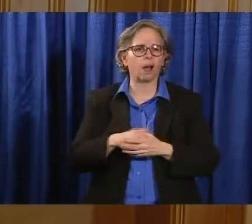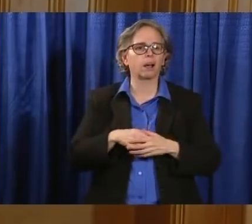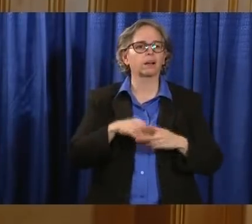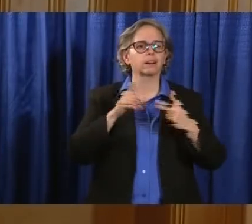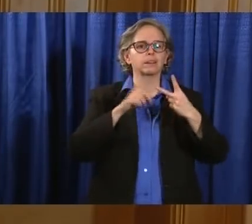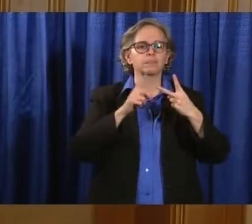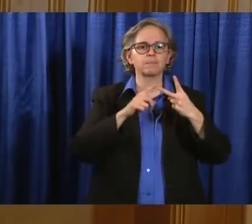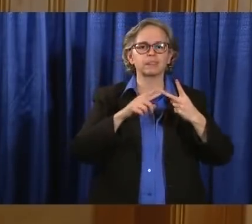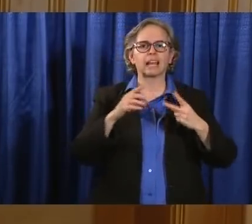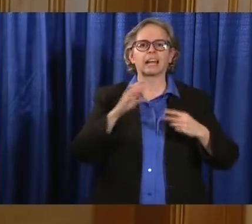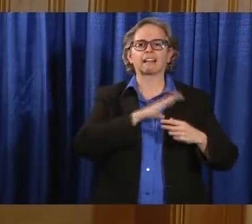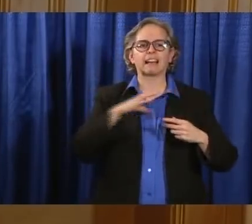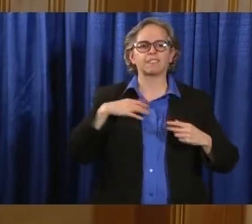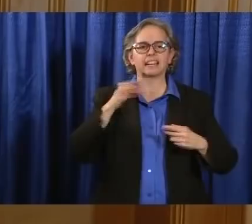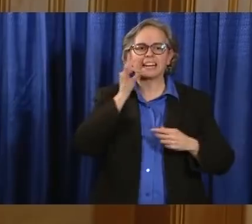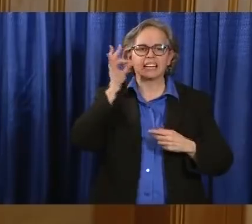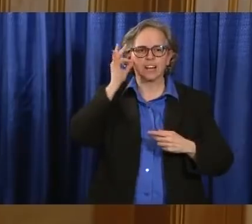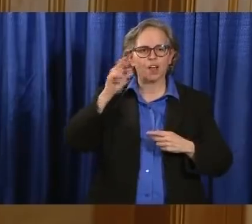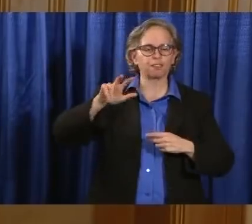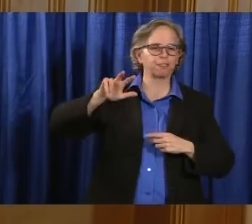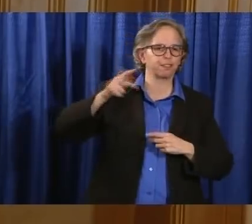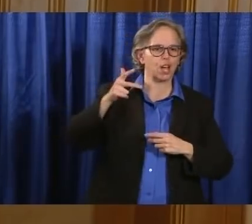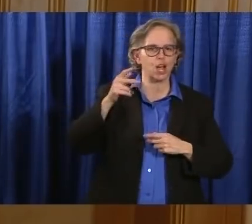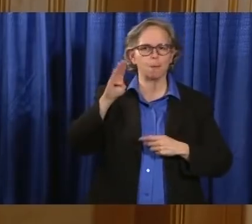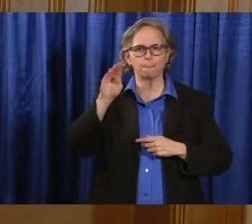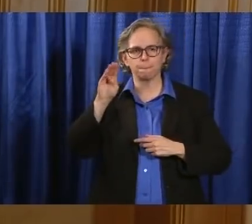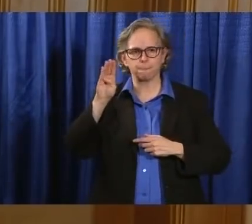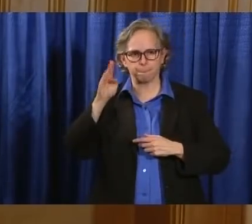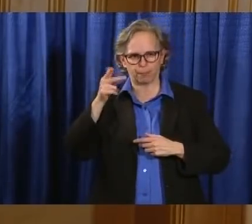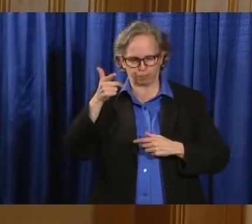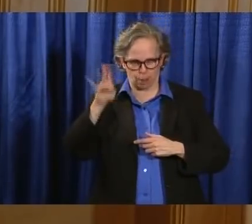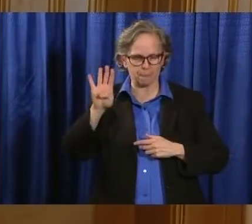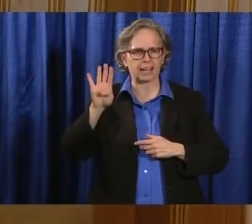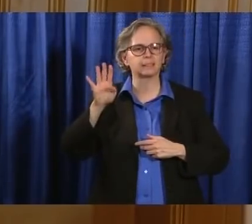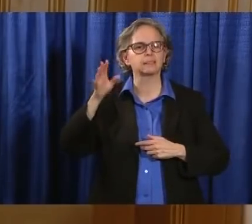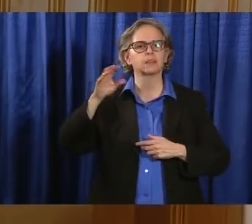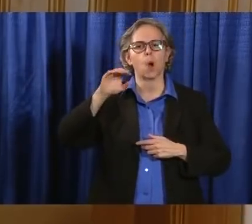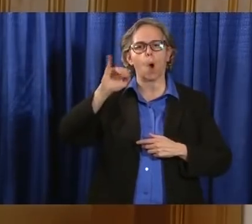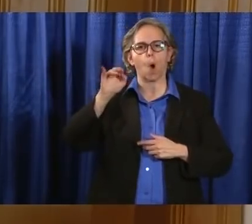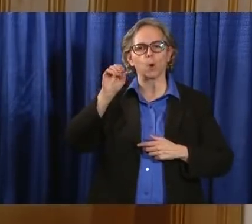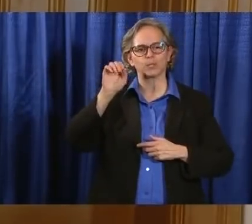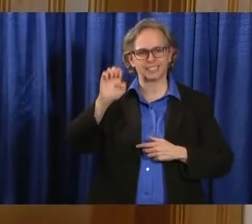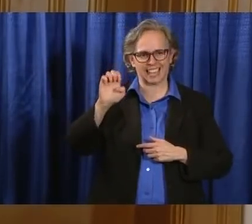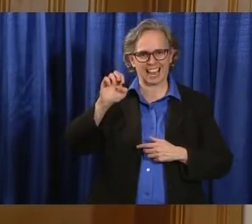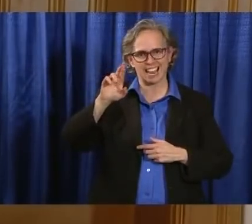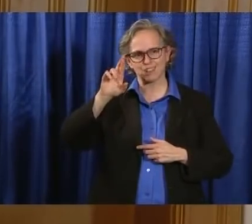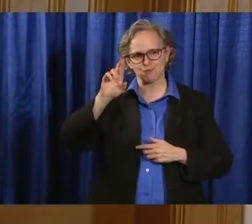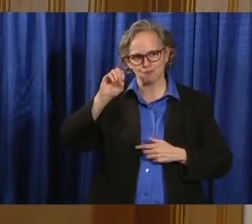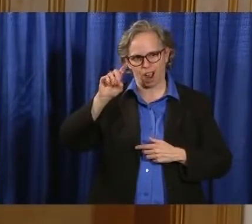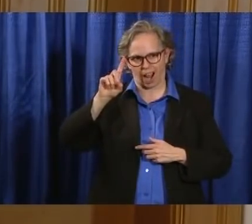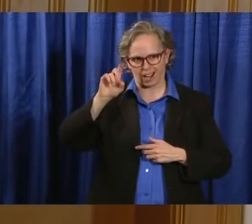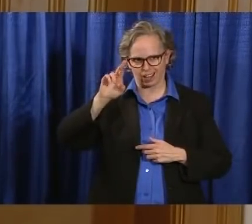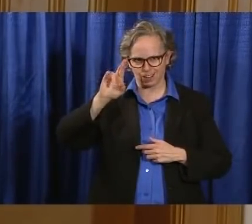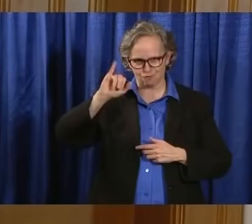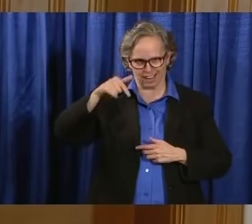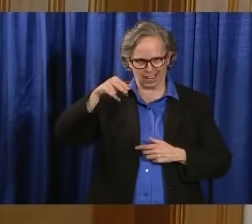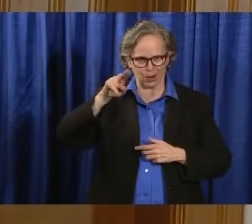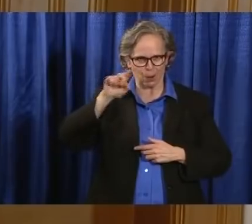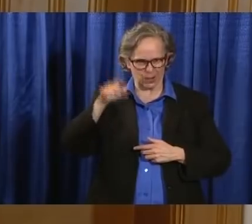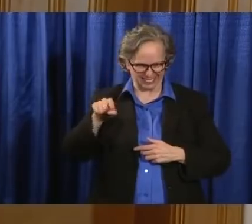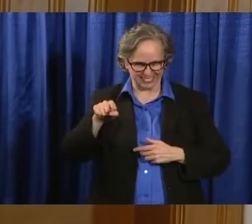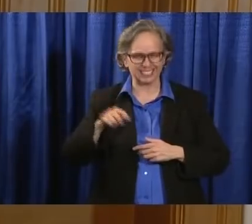baseman Jose Ramirez. We look forward to these videos, and we wish you all a good day